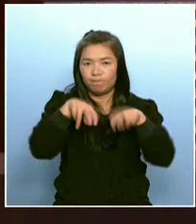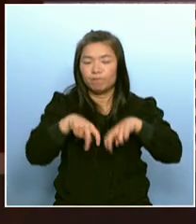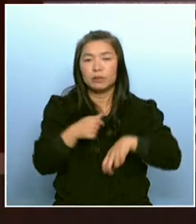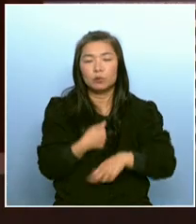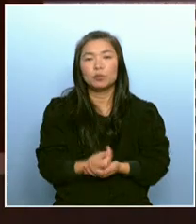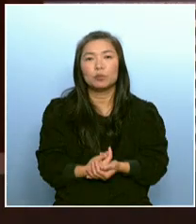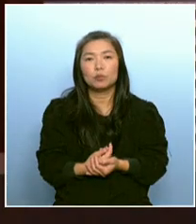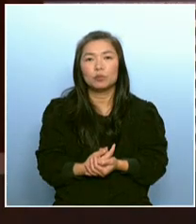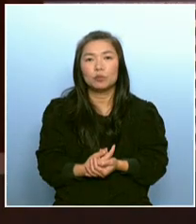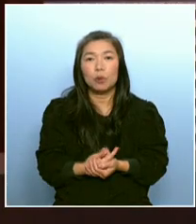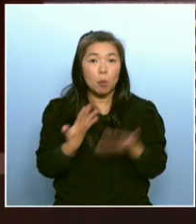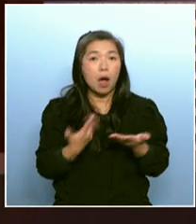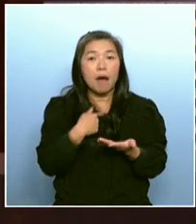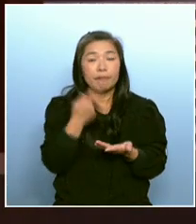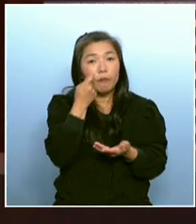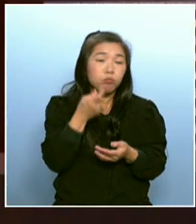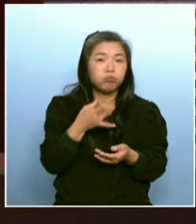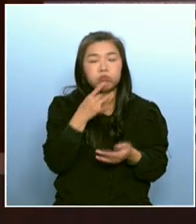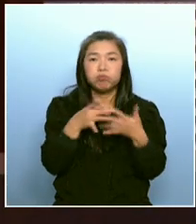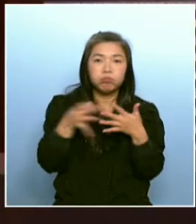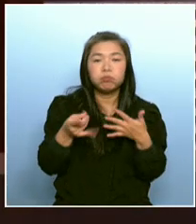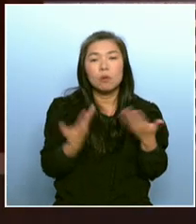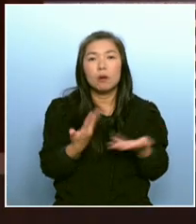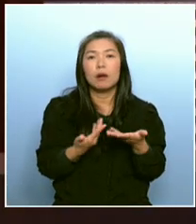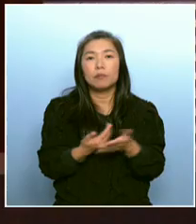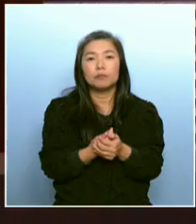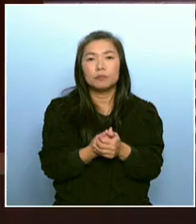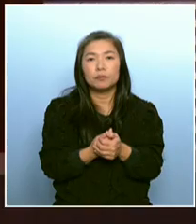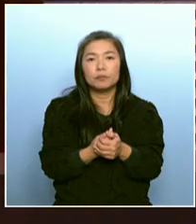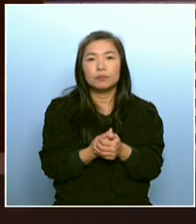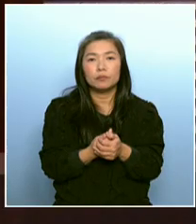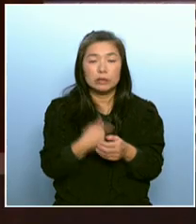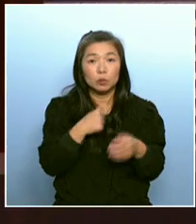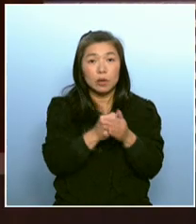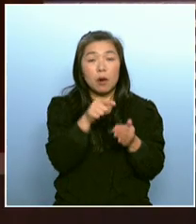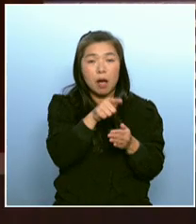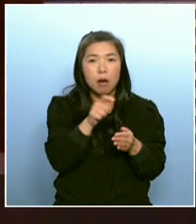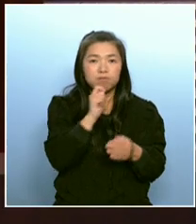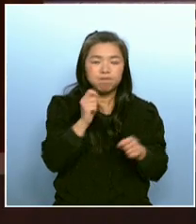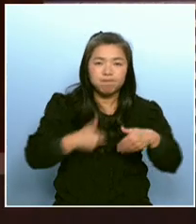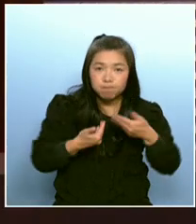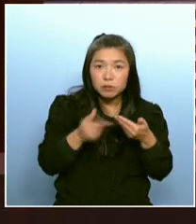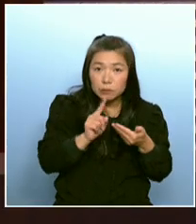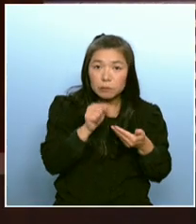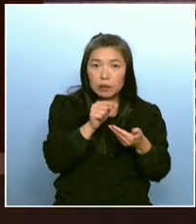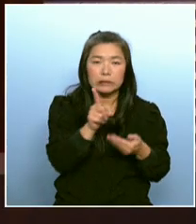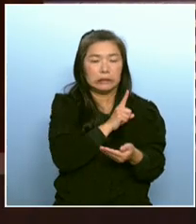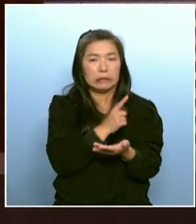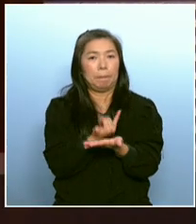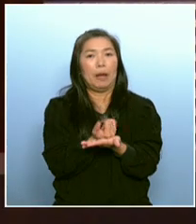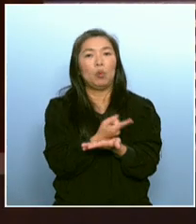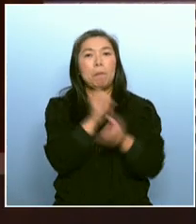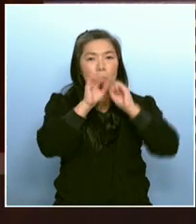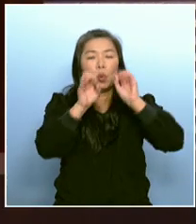as independent audited statement to us. Also, we ask these